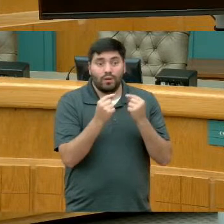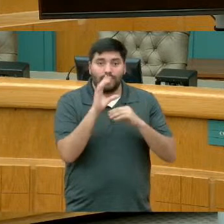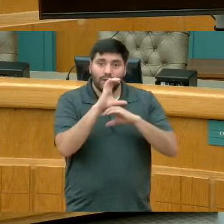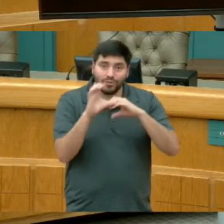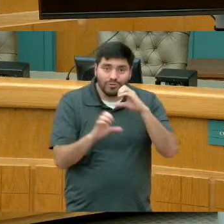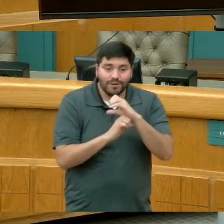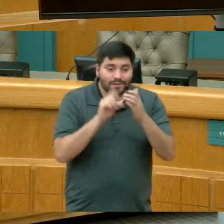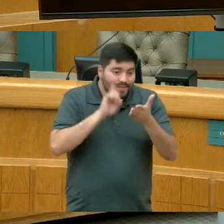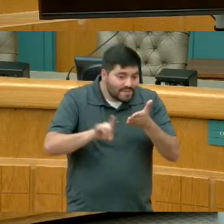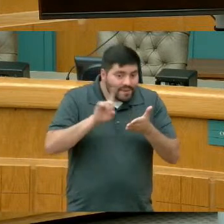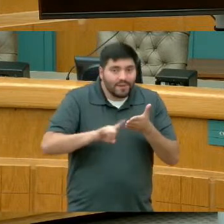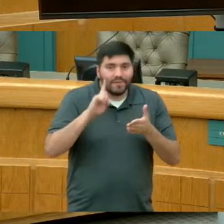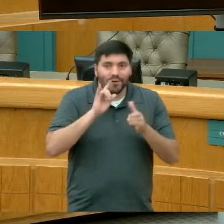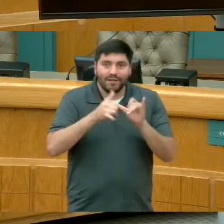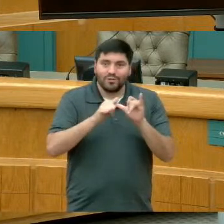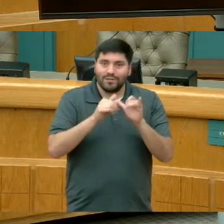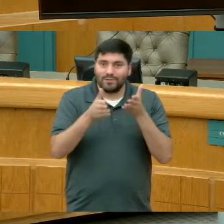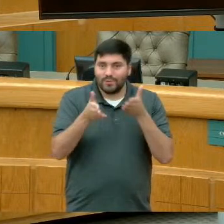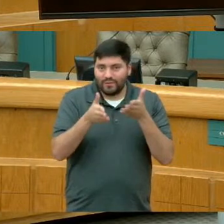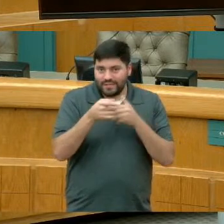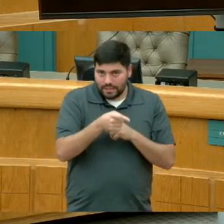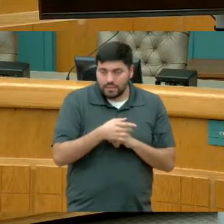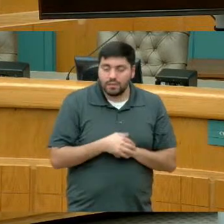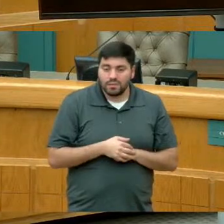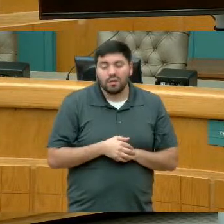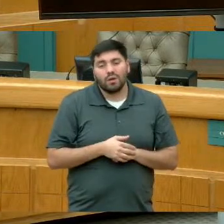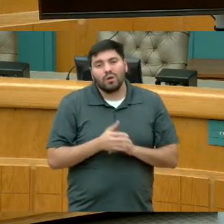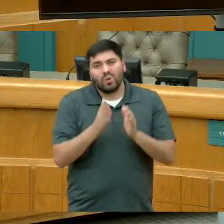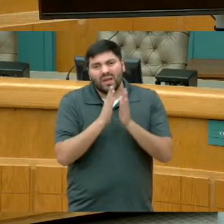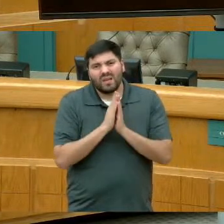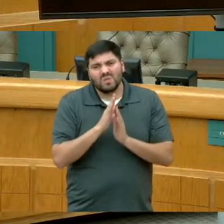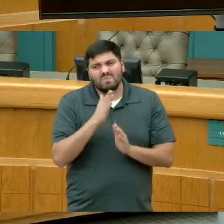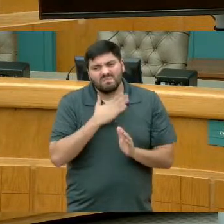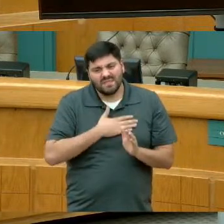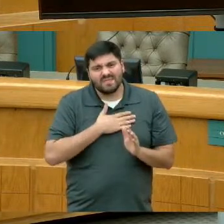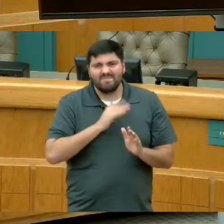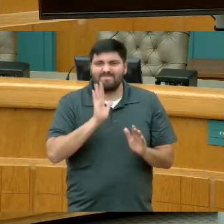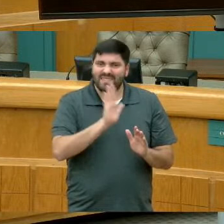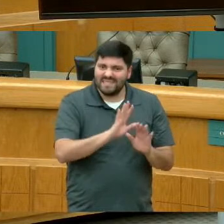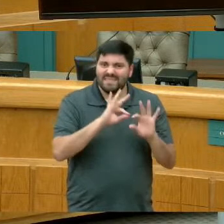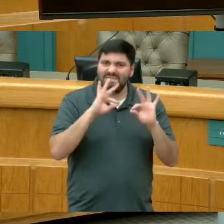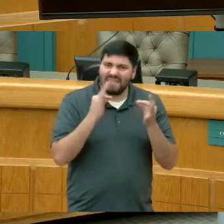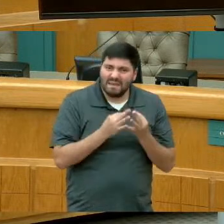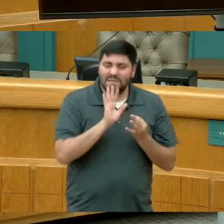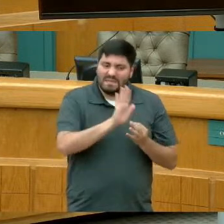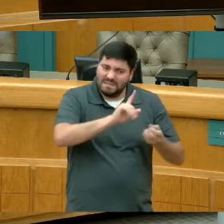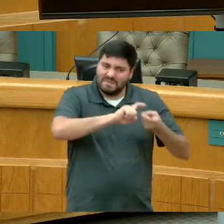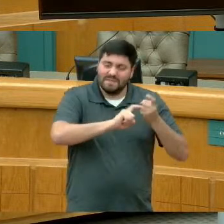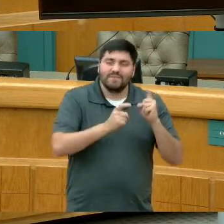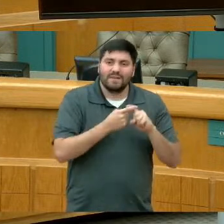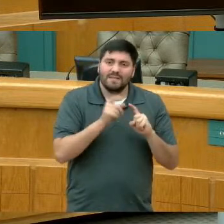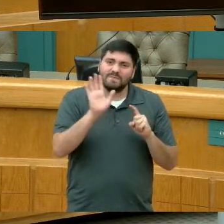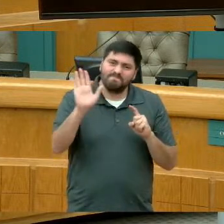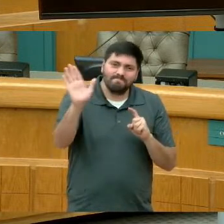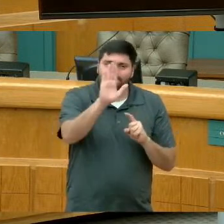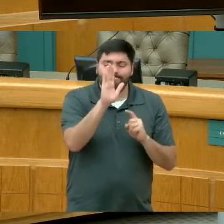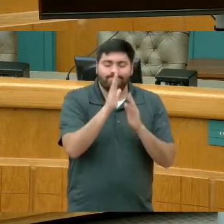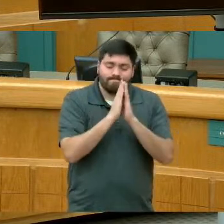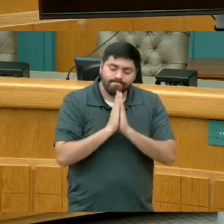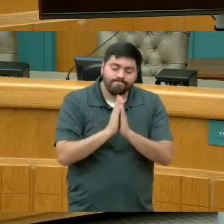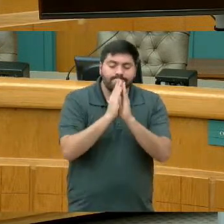construction inspector for engineering services. So we'd ask you to keep Vince's family and friends in your thoughts and